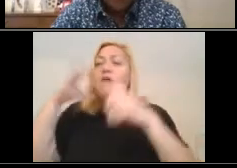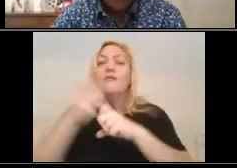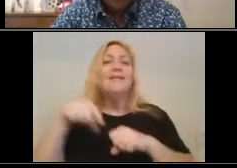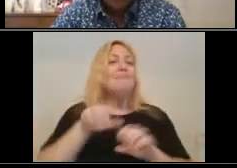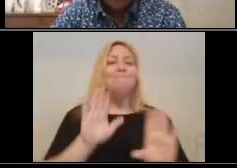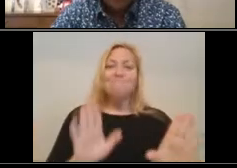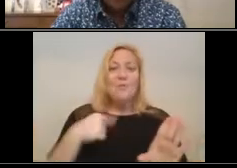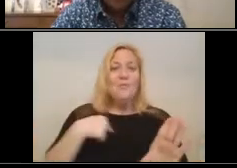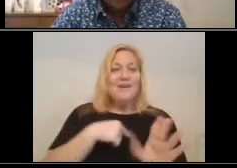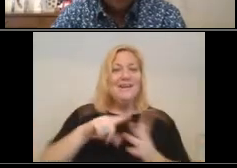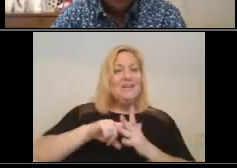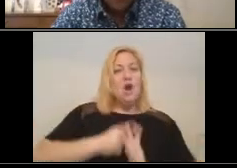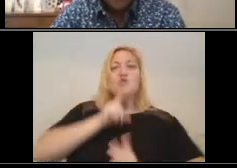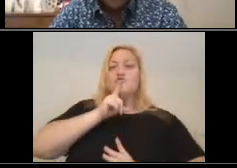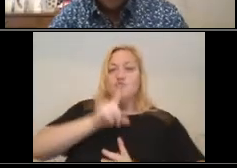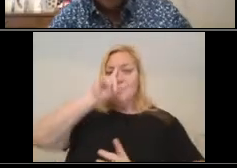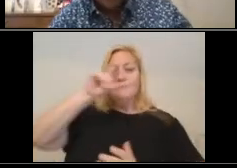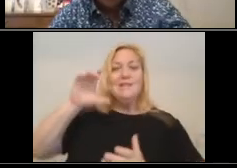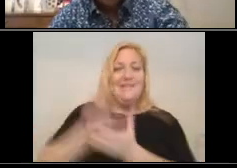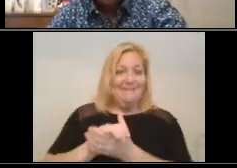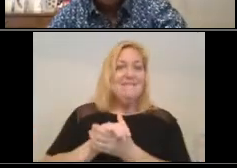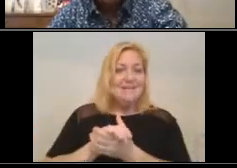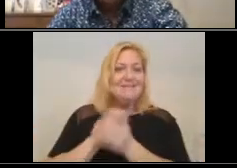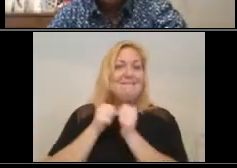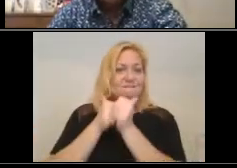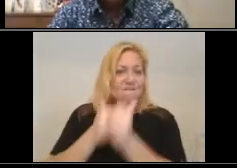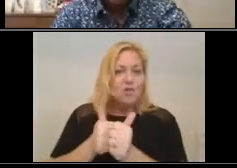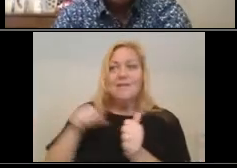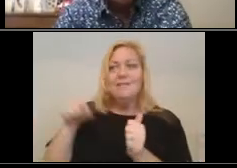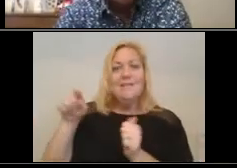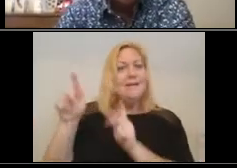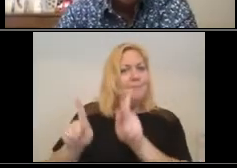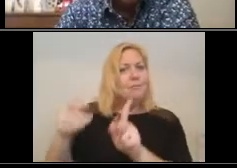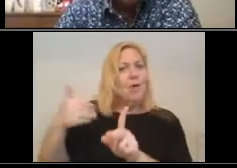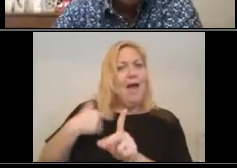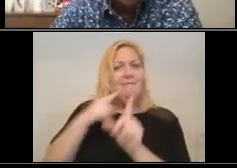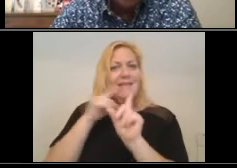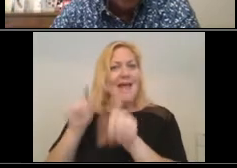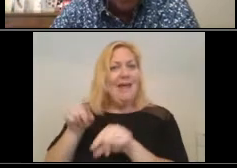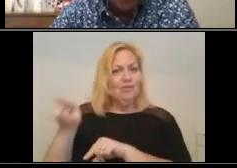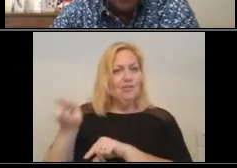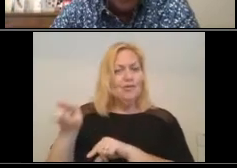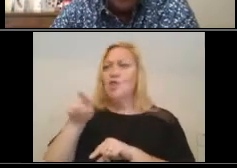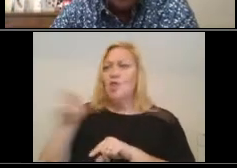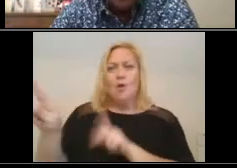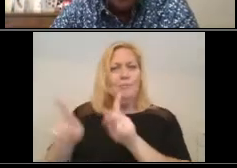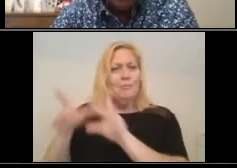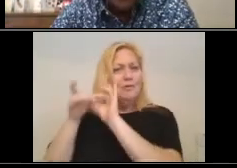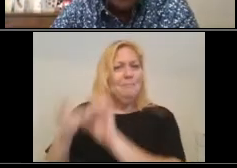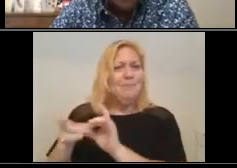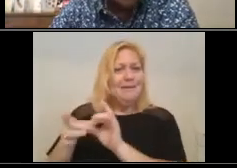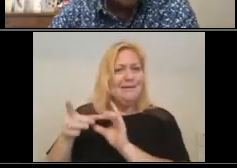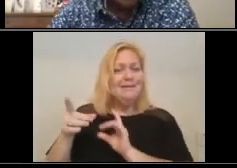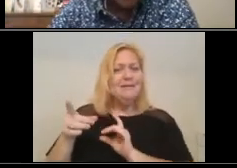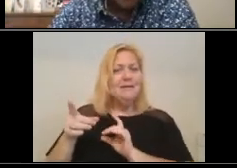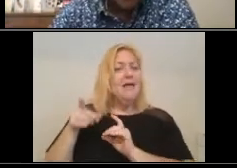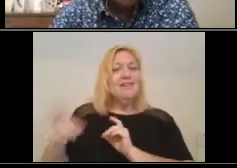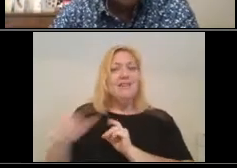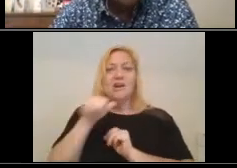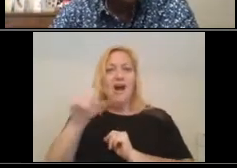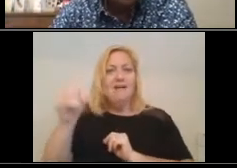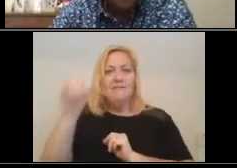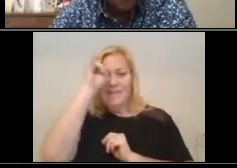to start truly believing that these folks have the answers, that these folks are committed, but they're not